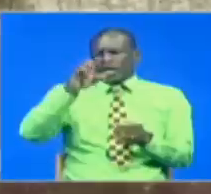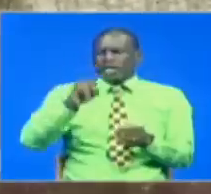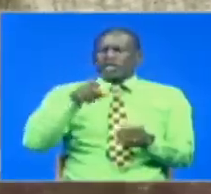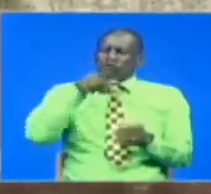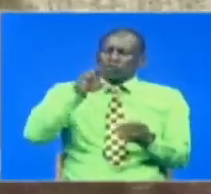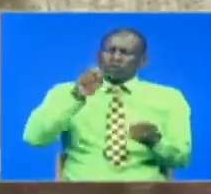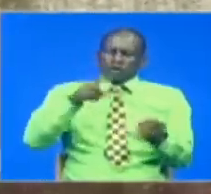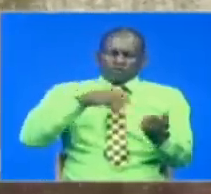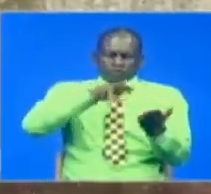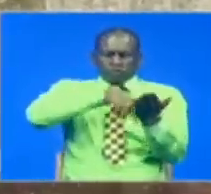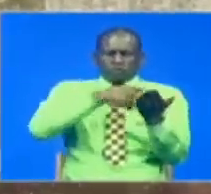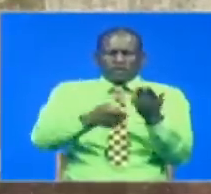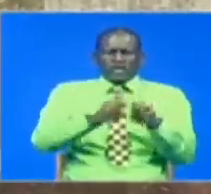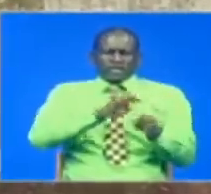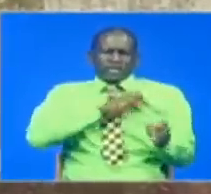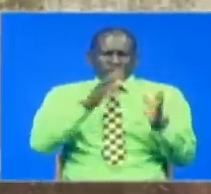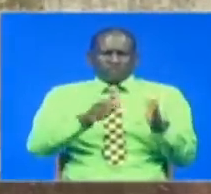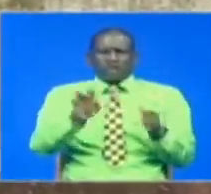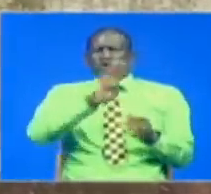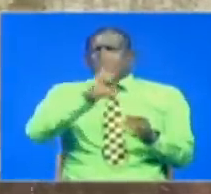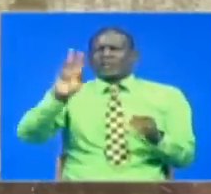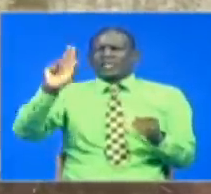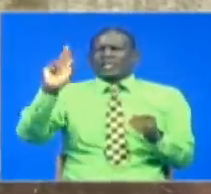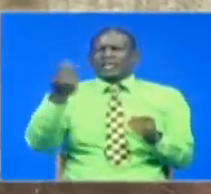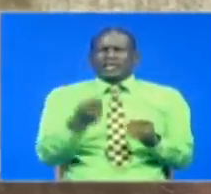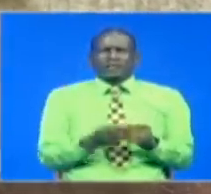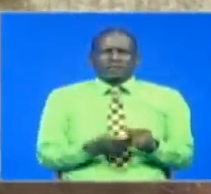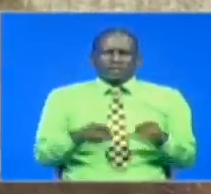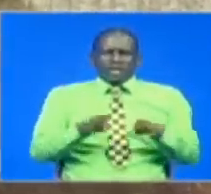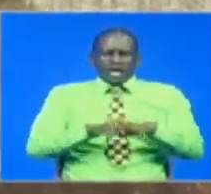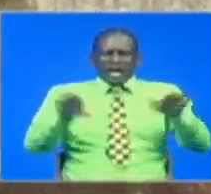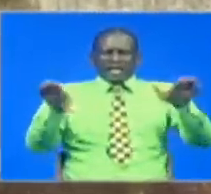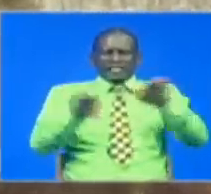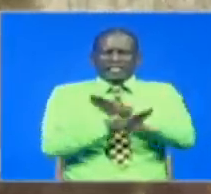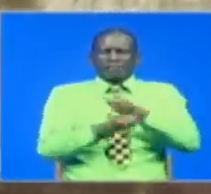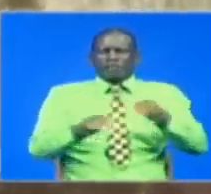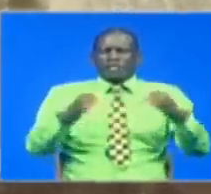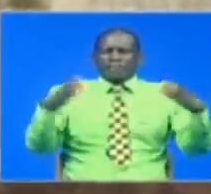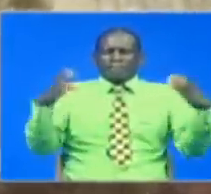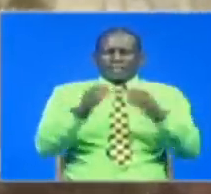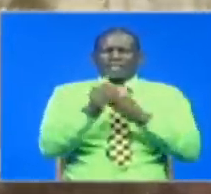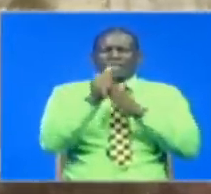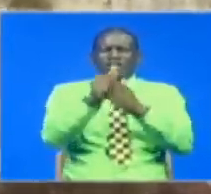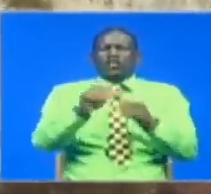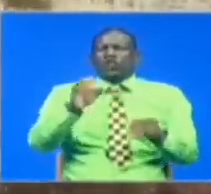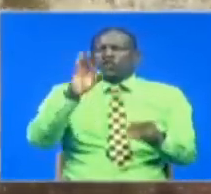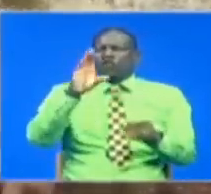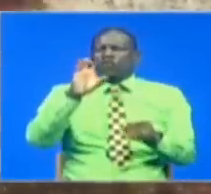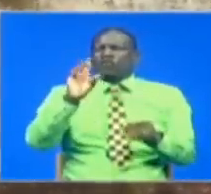Makueni. In Western Kenya, as deputy party leader of Fort Kenya,